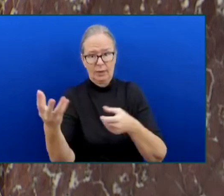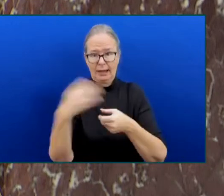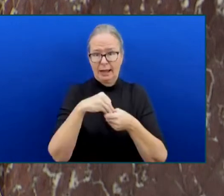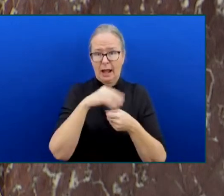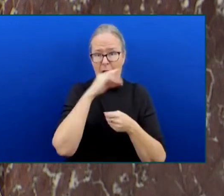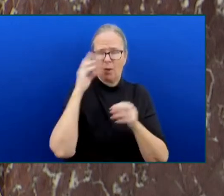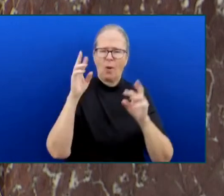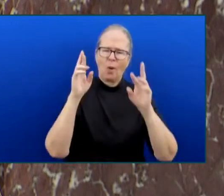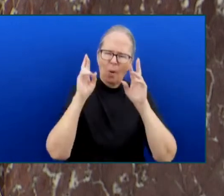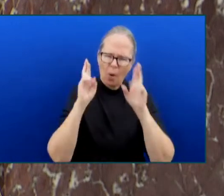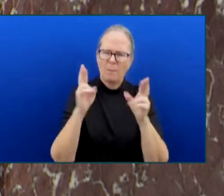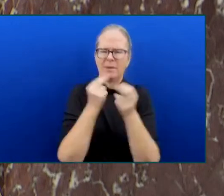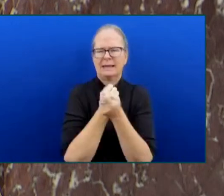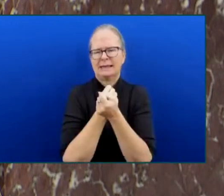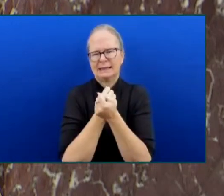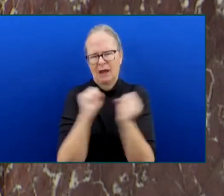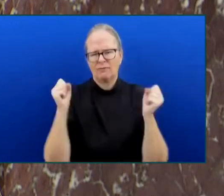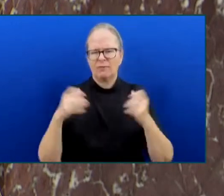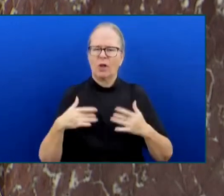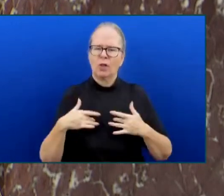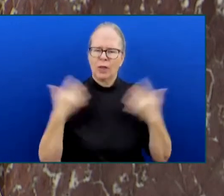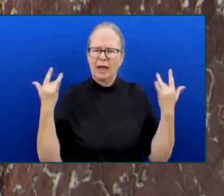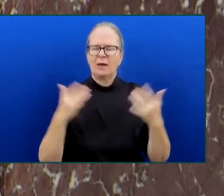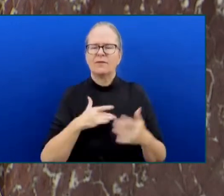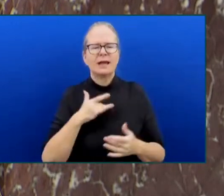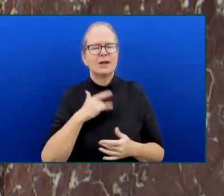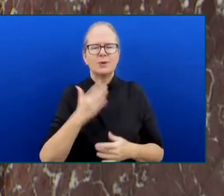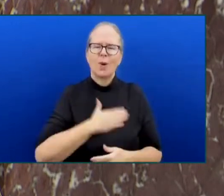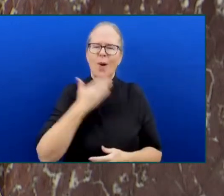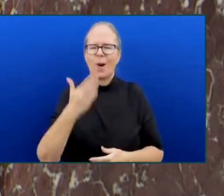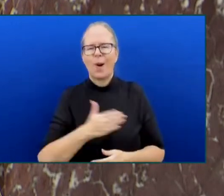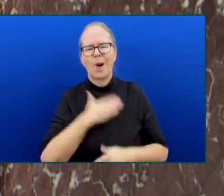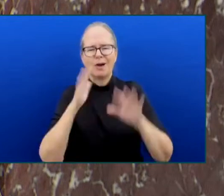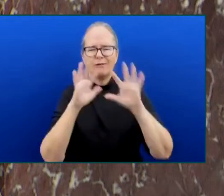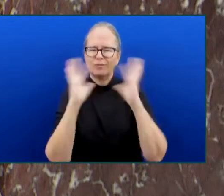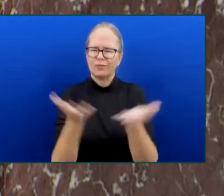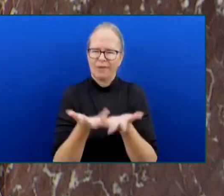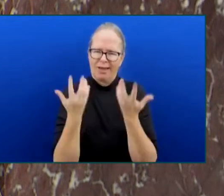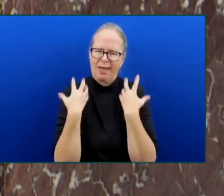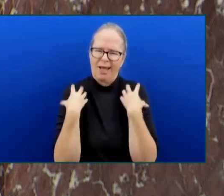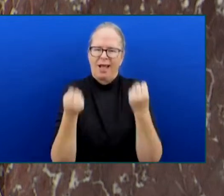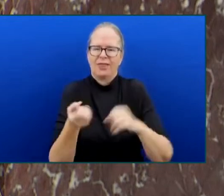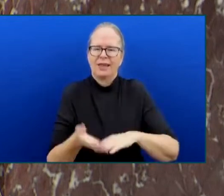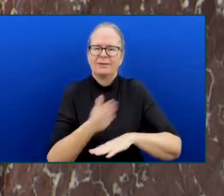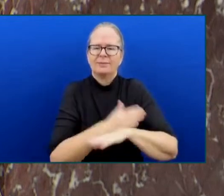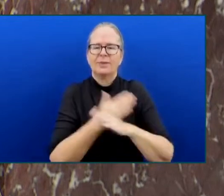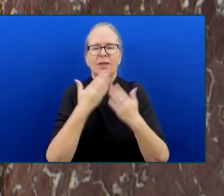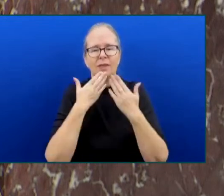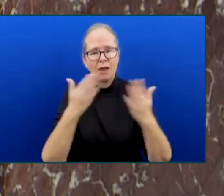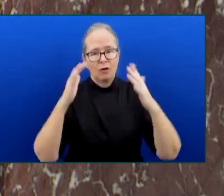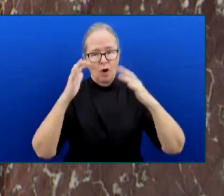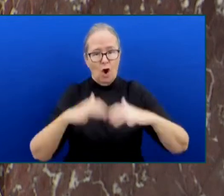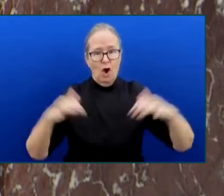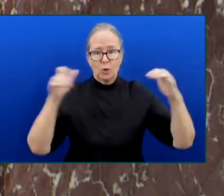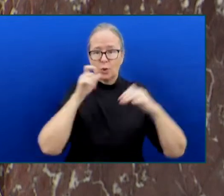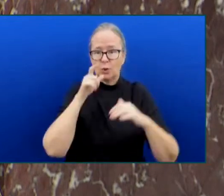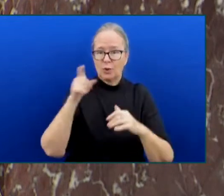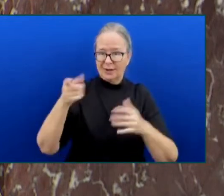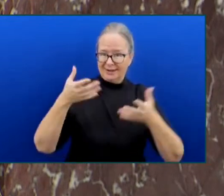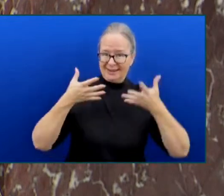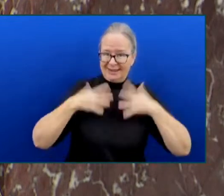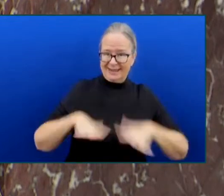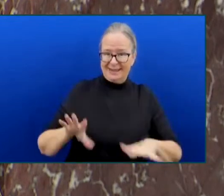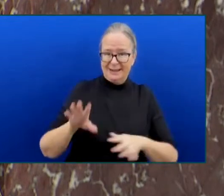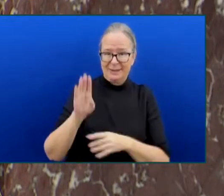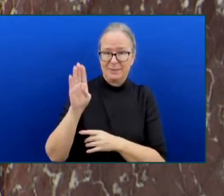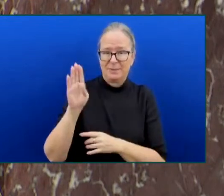overall well-being. I would like to thank my colleagues who dressed up as Barbie this year for the best